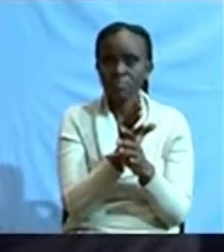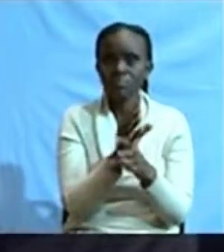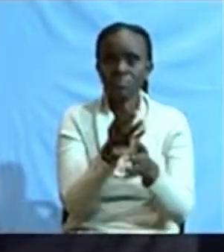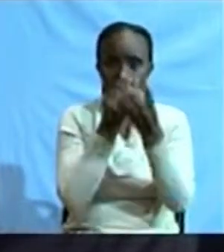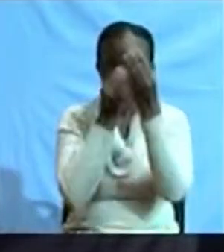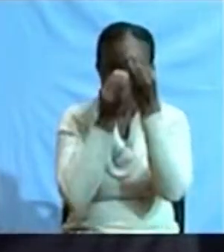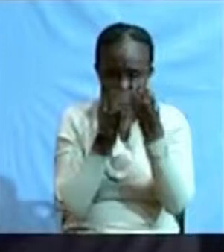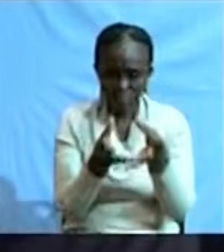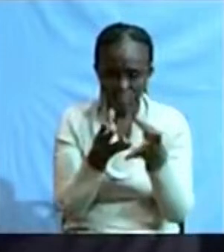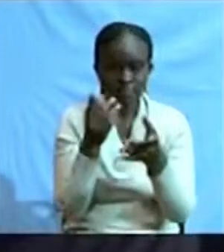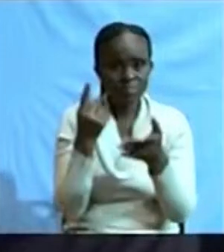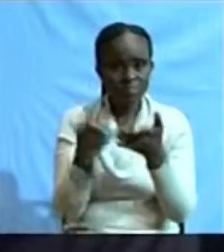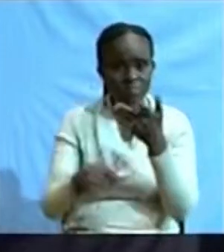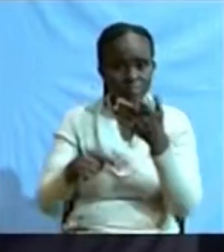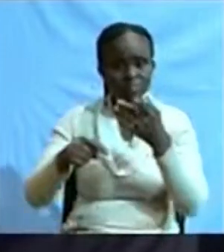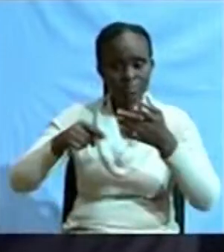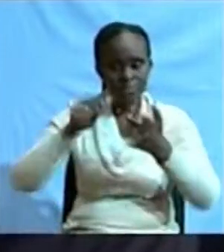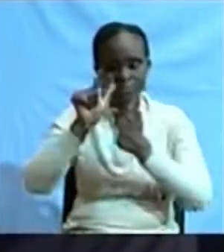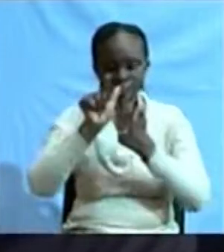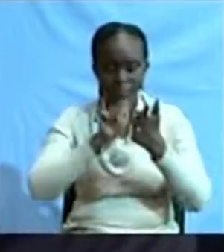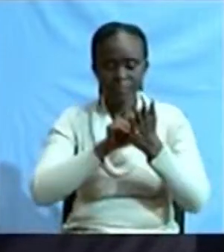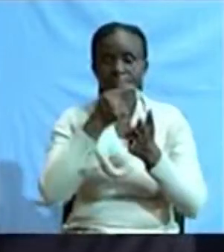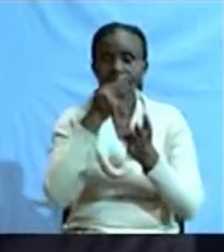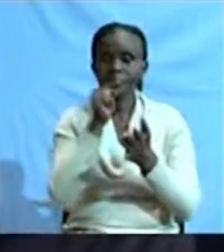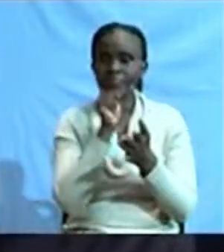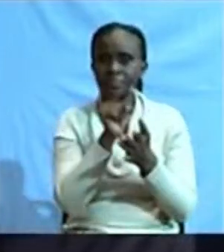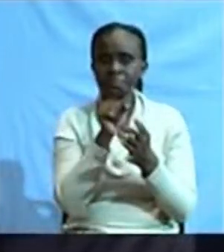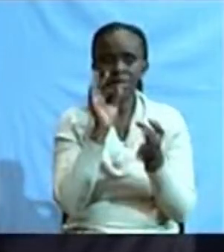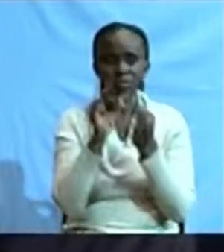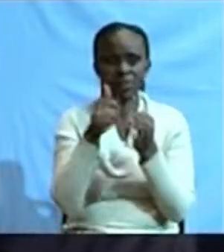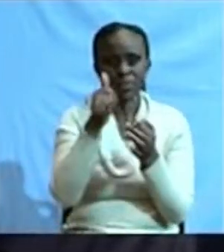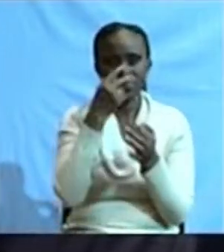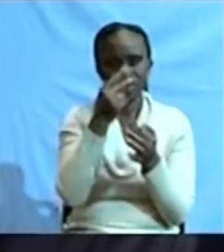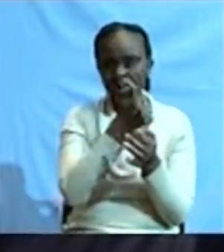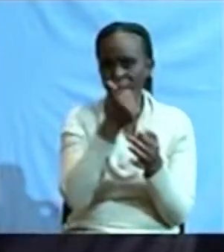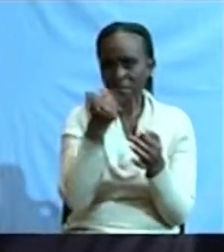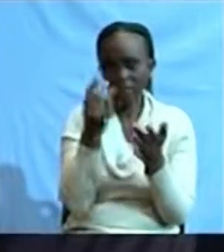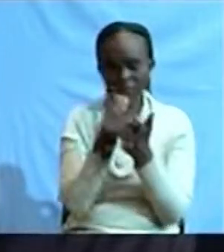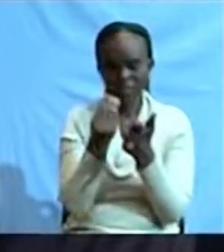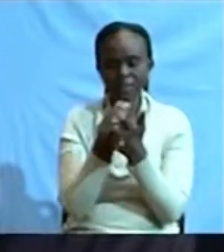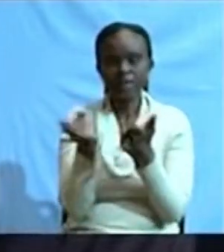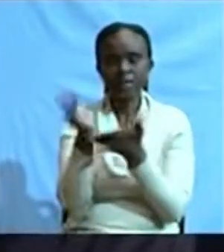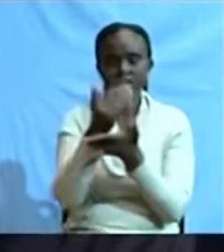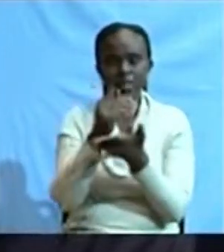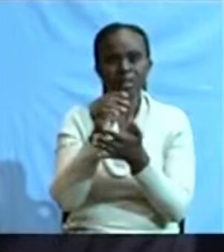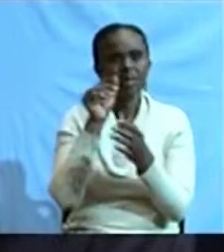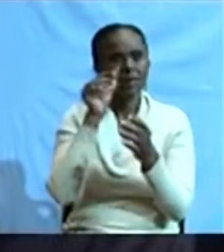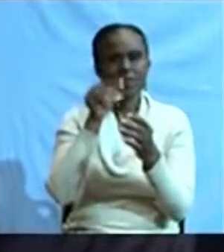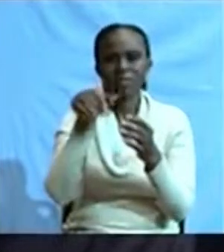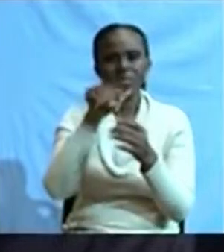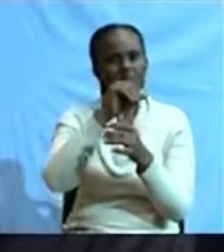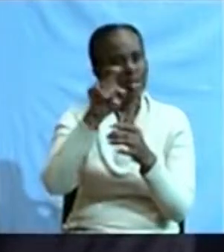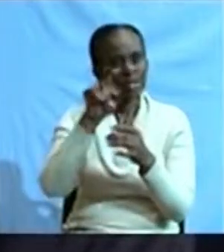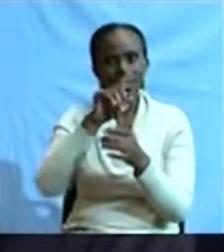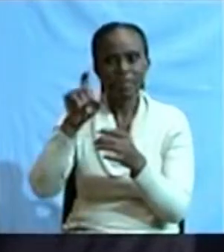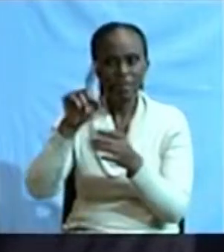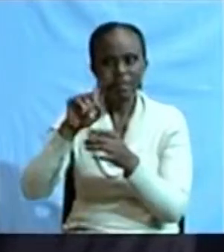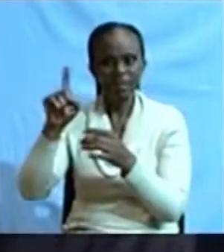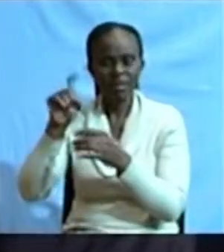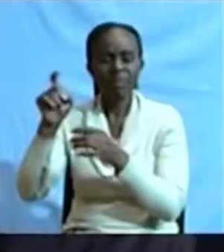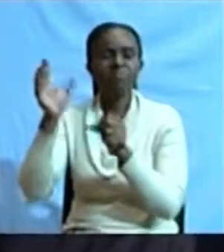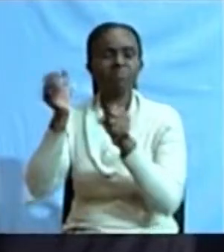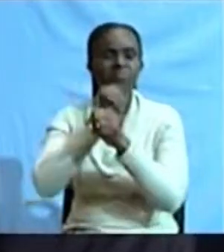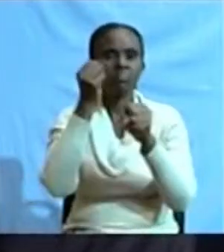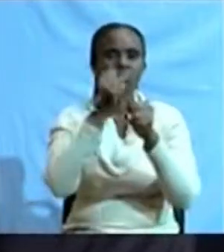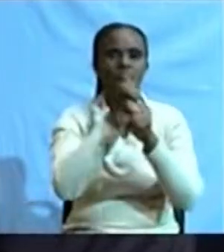comply with what the law provisions say. If you look at other revenues, we are scoring above 100 because we